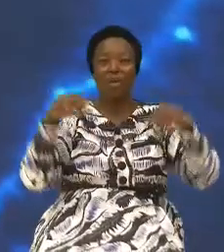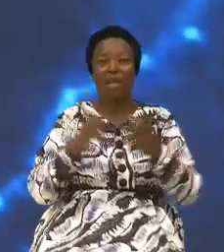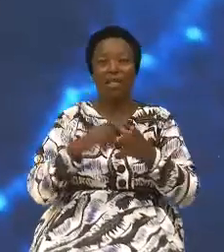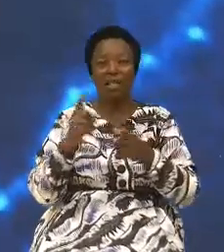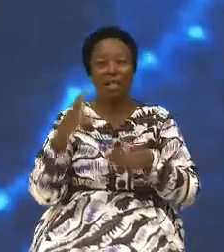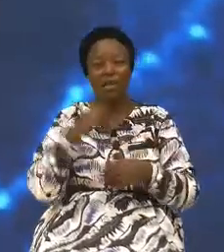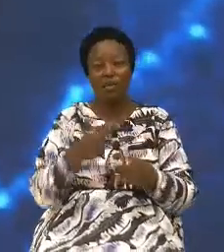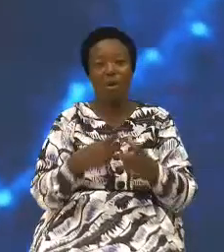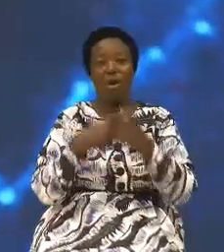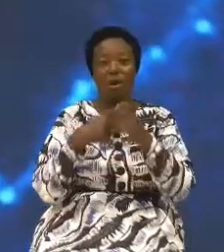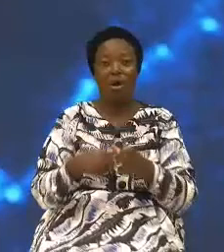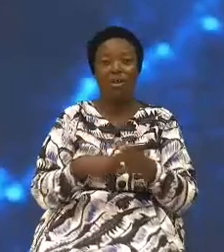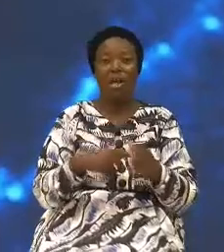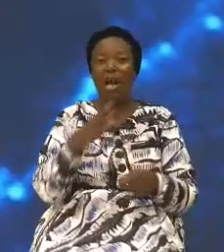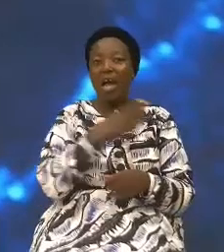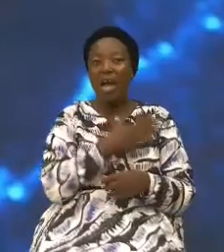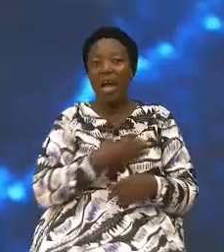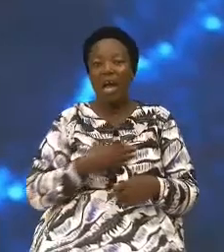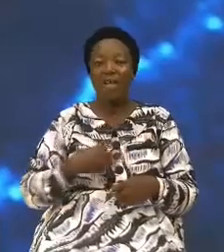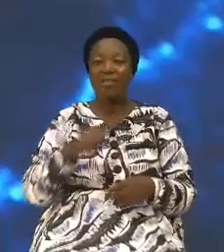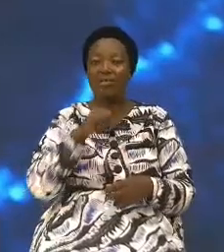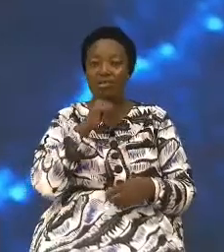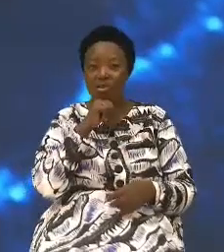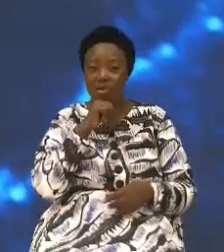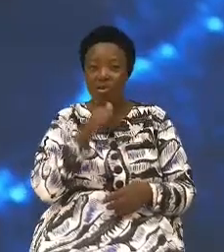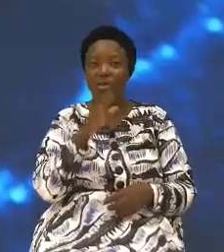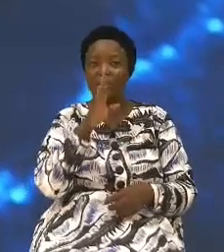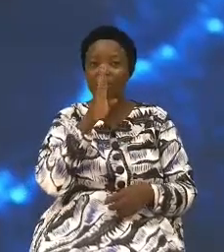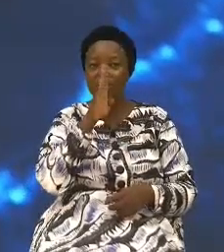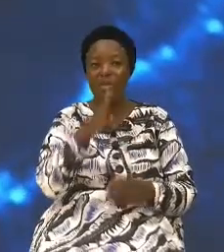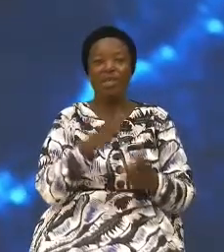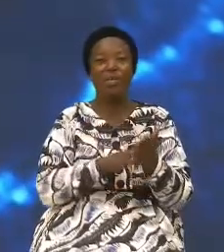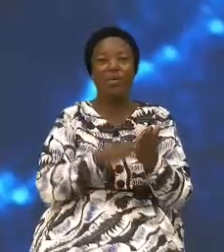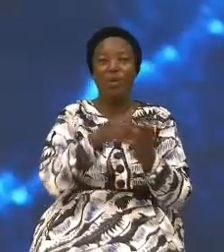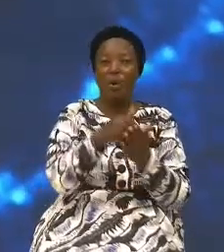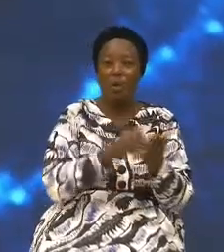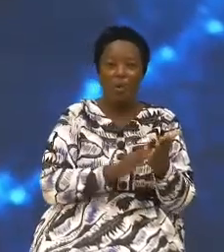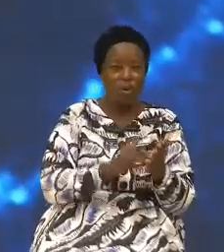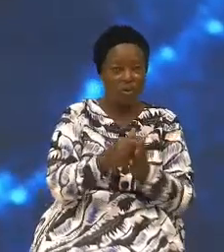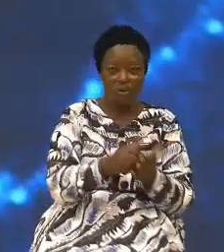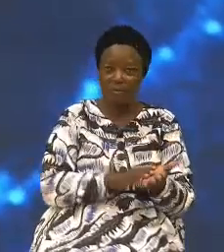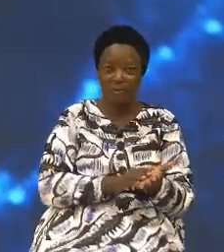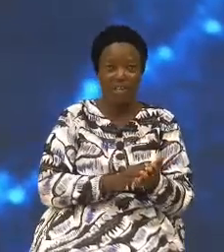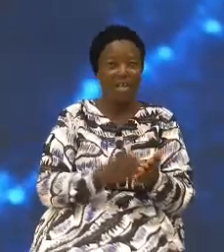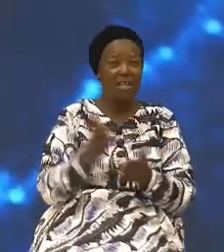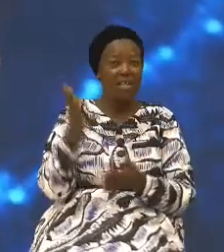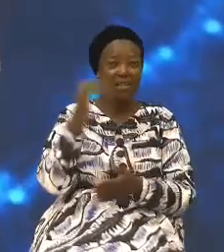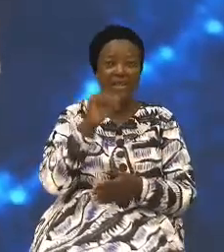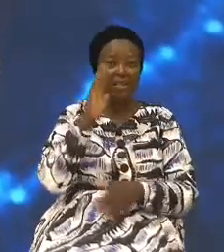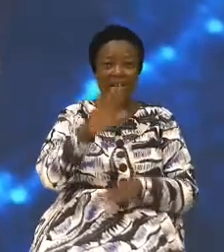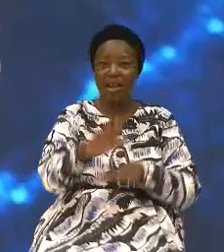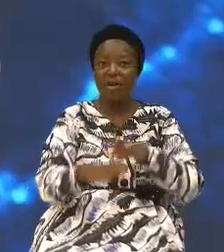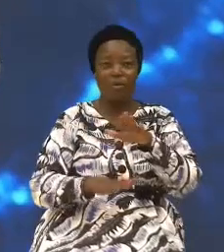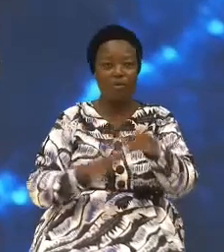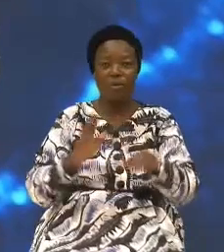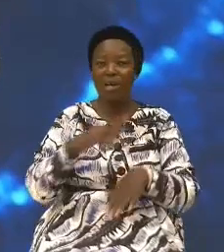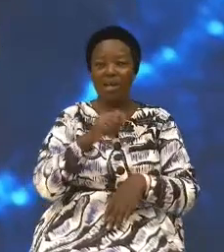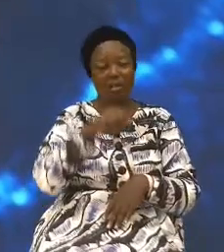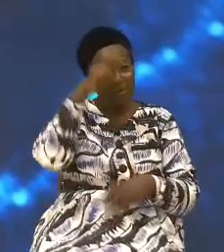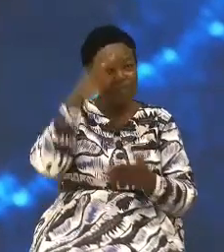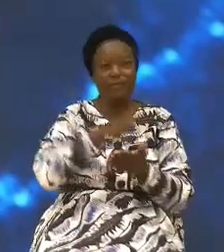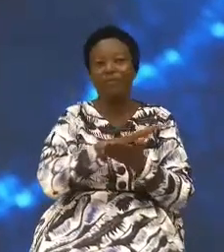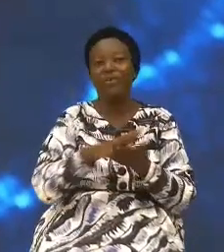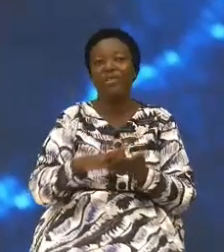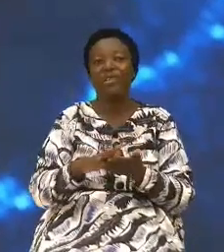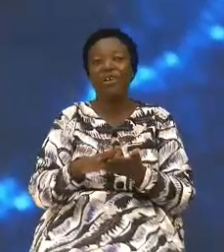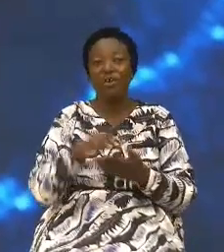run and not be weary. They shall walk and not faint. You